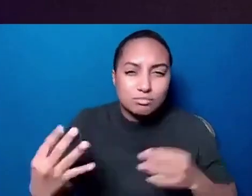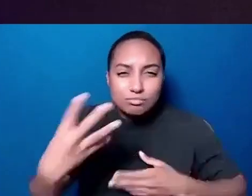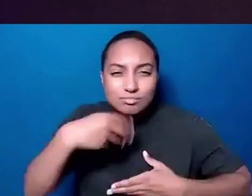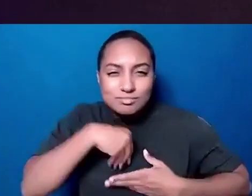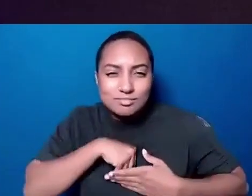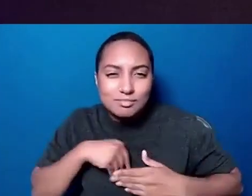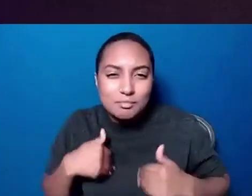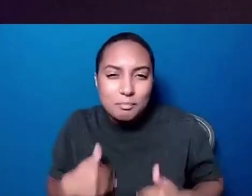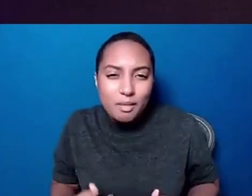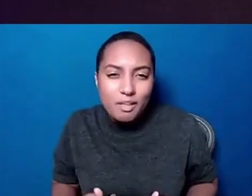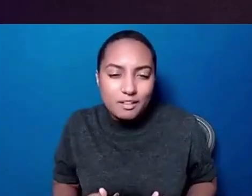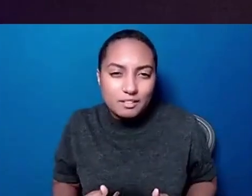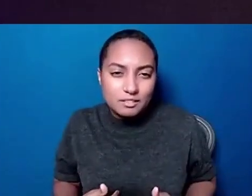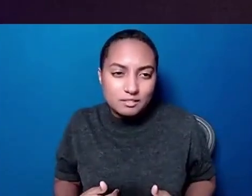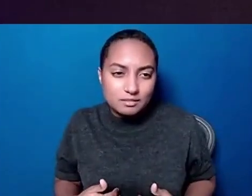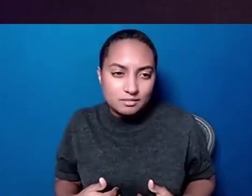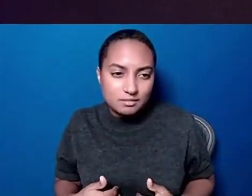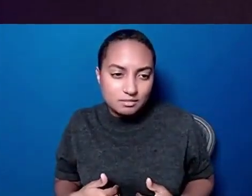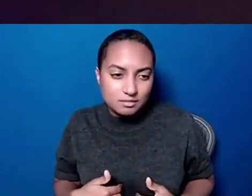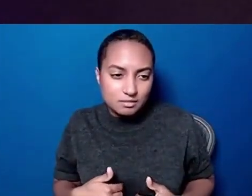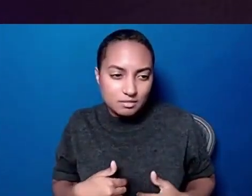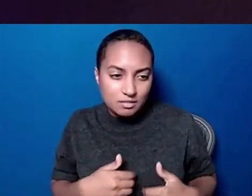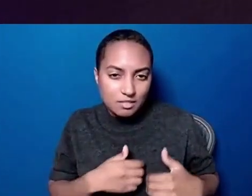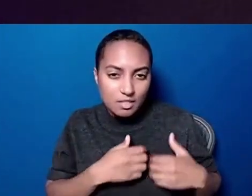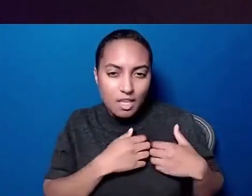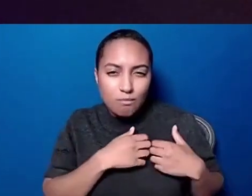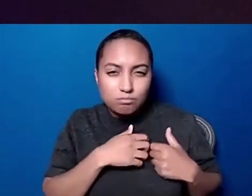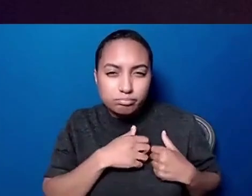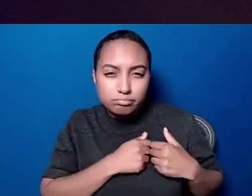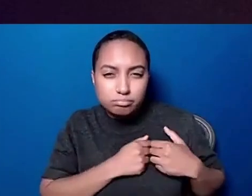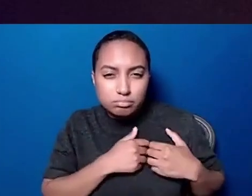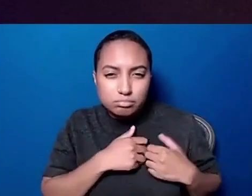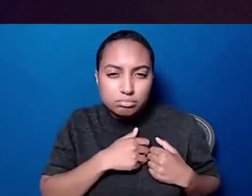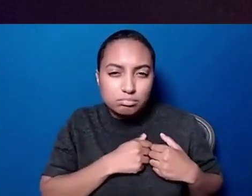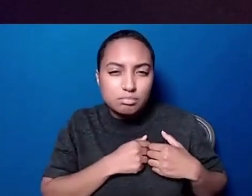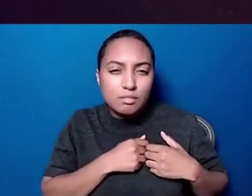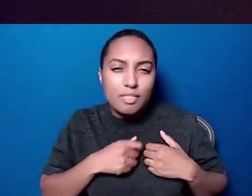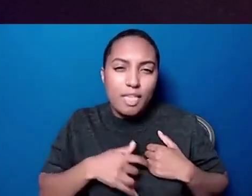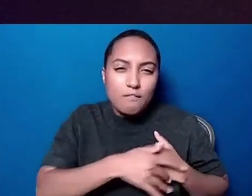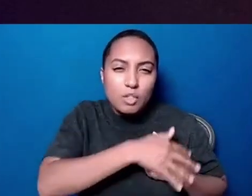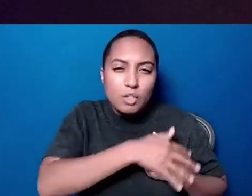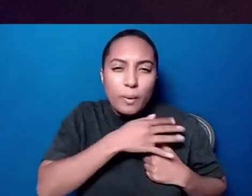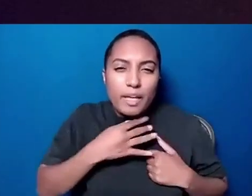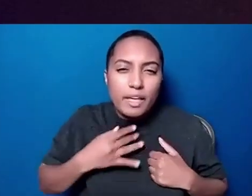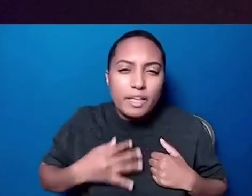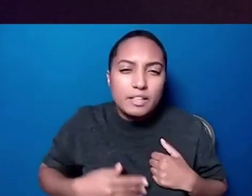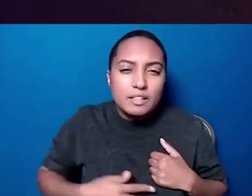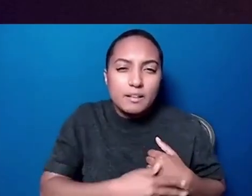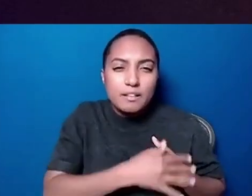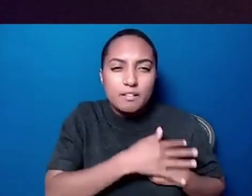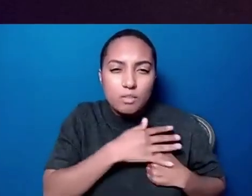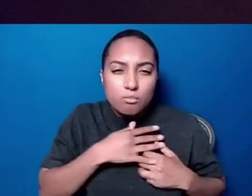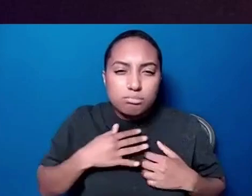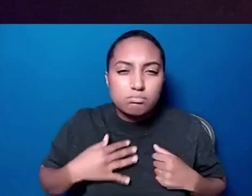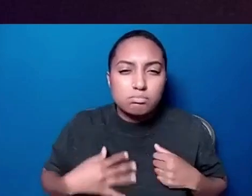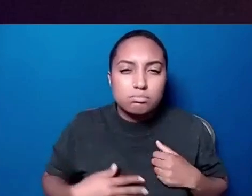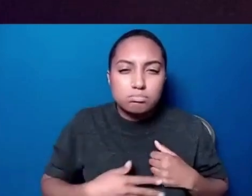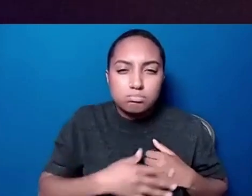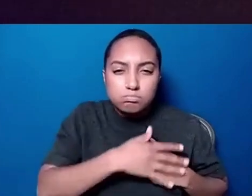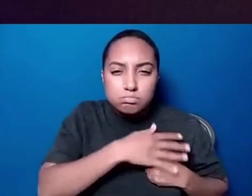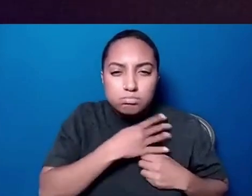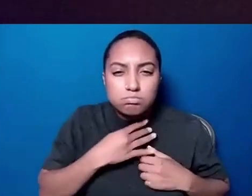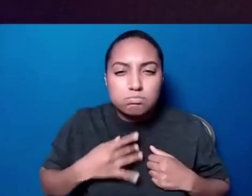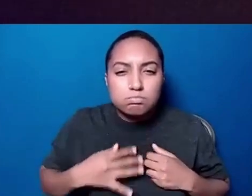The fluid that circles the heart. In science, it is called the pericardium fluid. But why don't